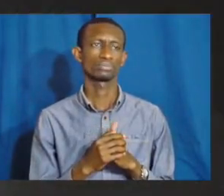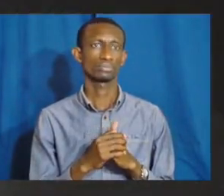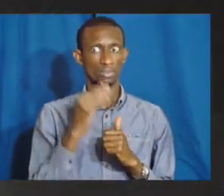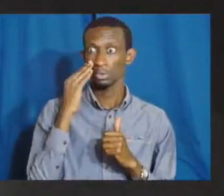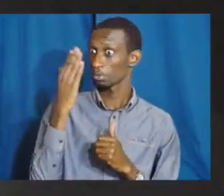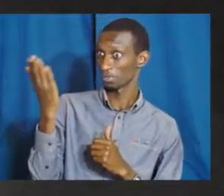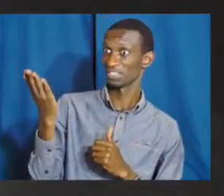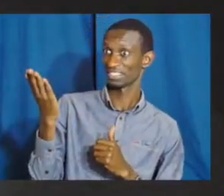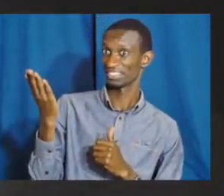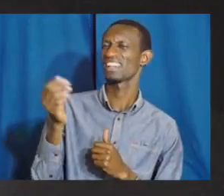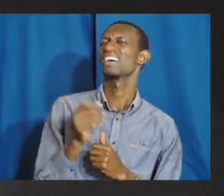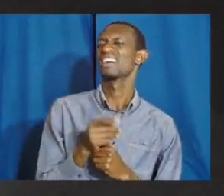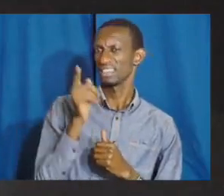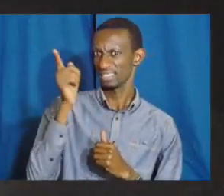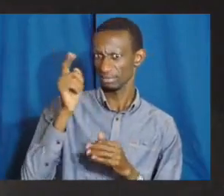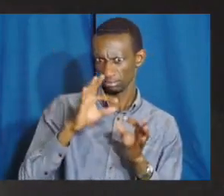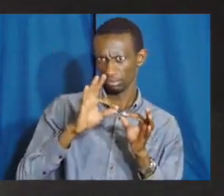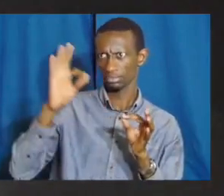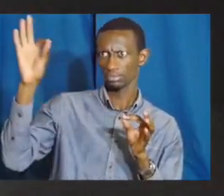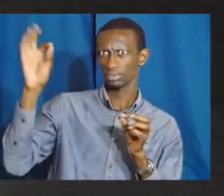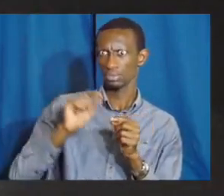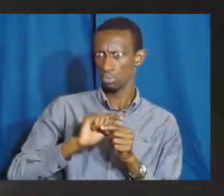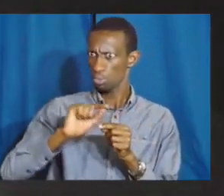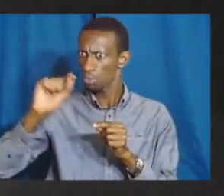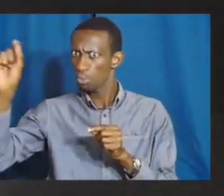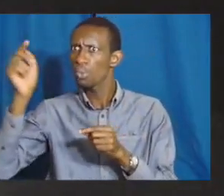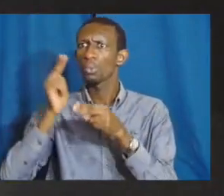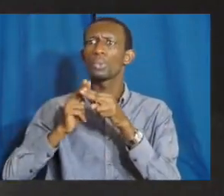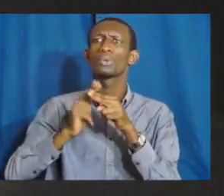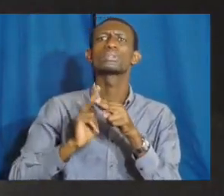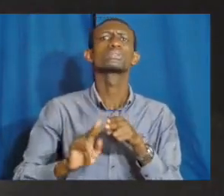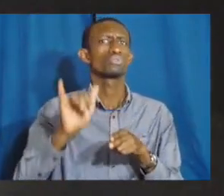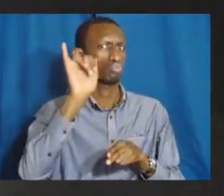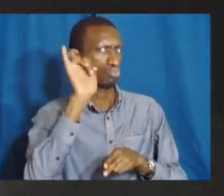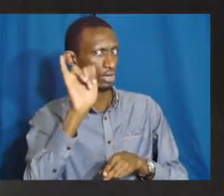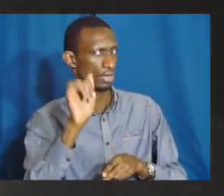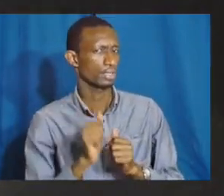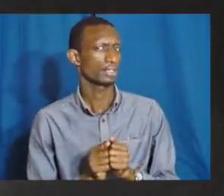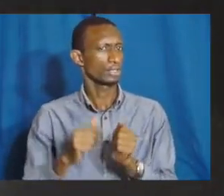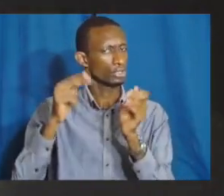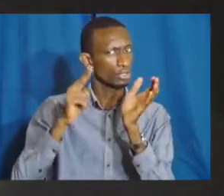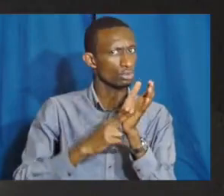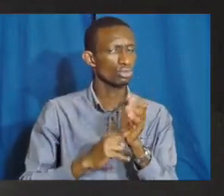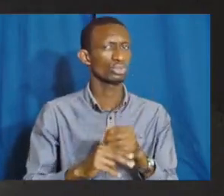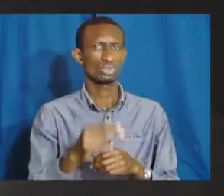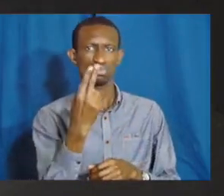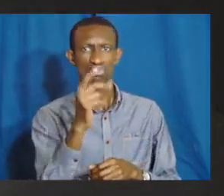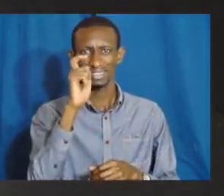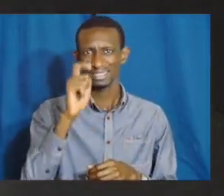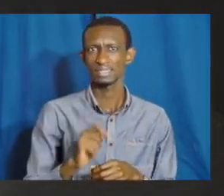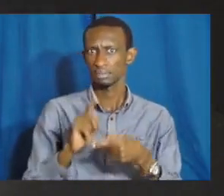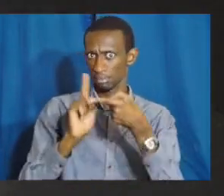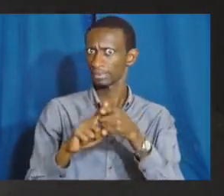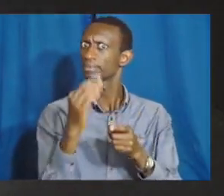You see? This is the line called y equals 2x